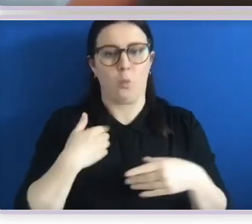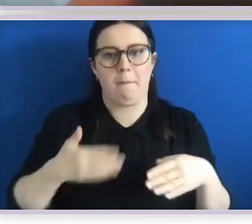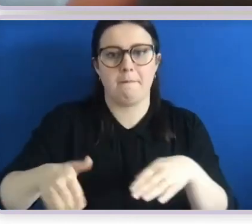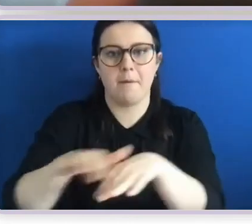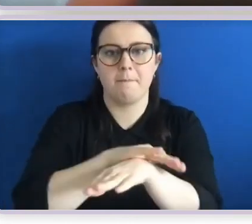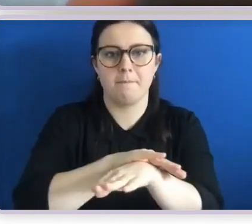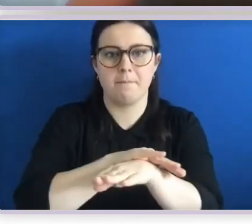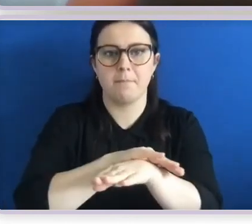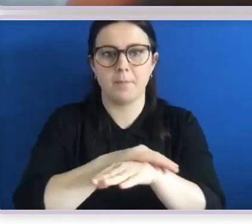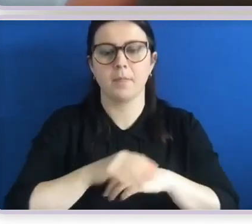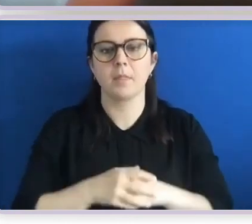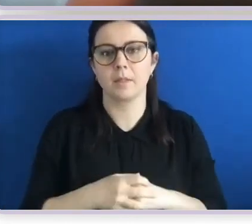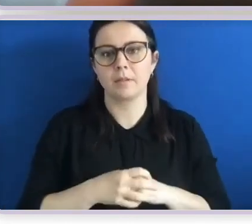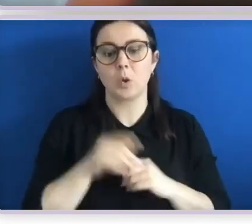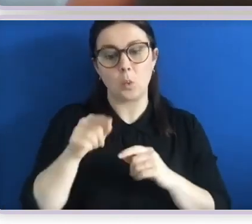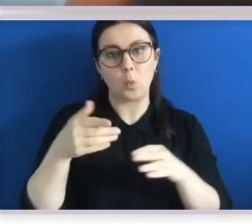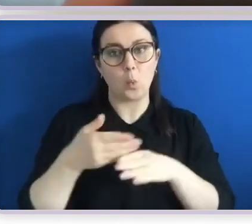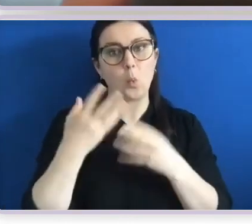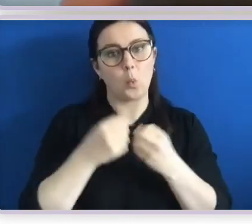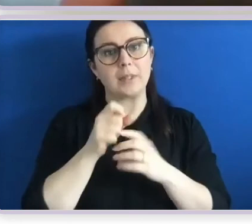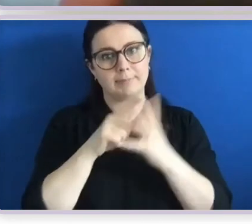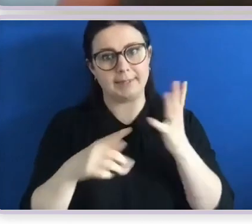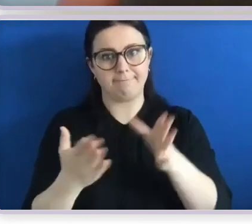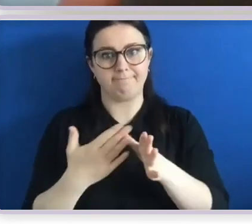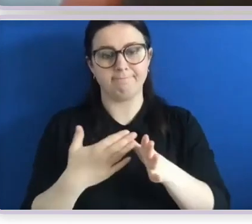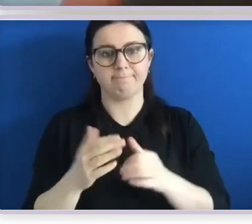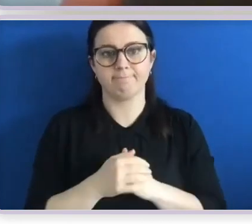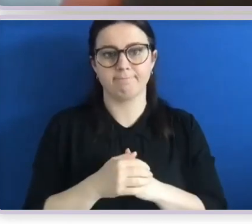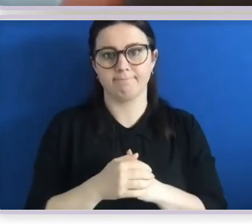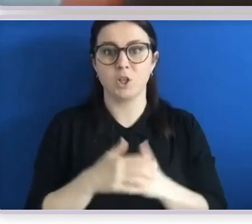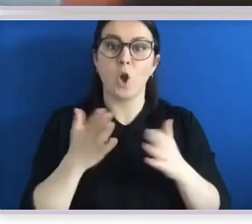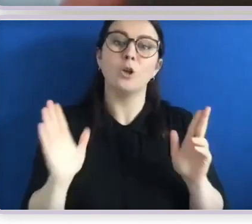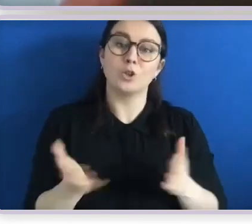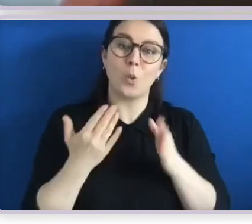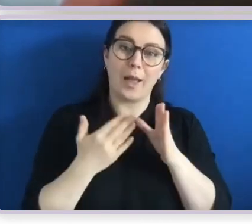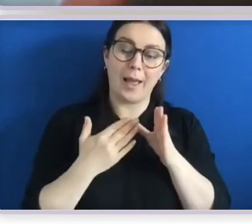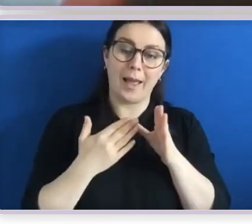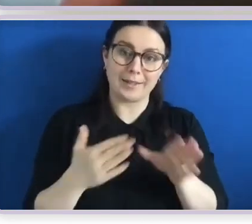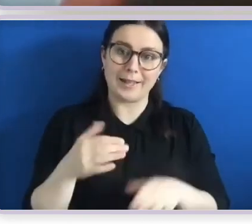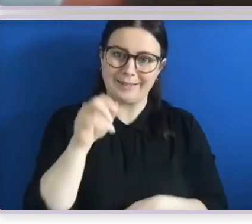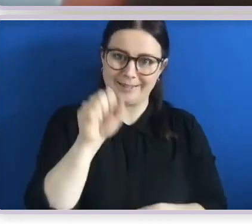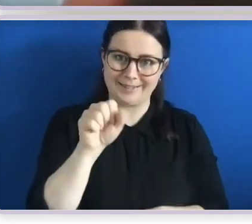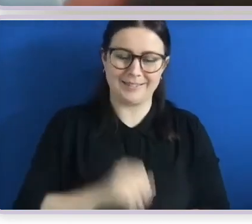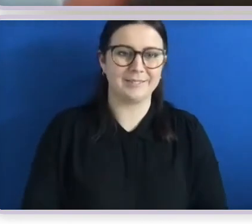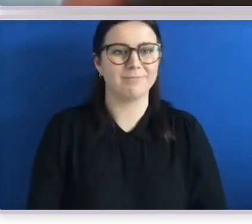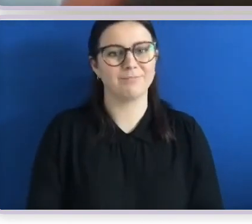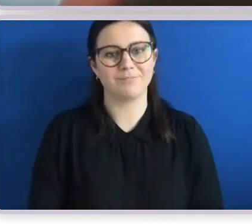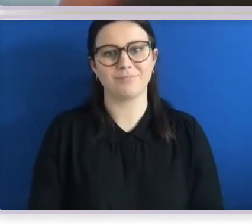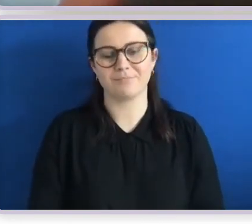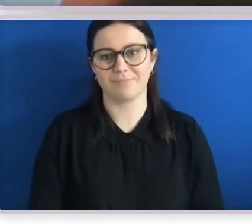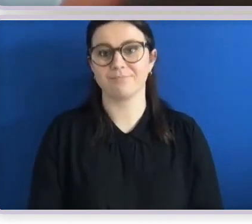with people with disabilities. So the short answer is yes. Great. Next question.